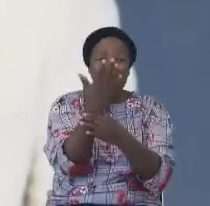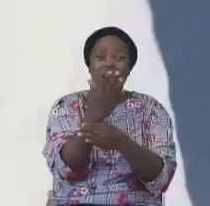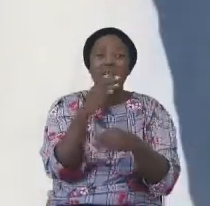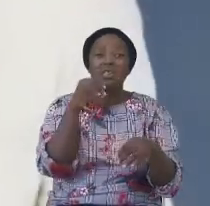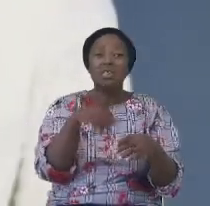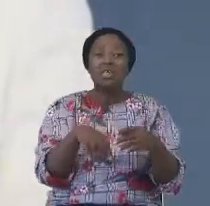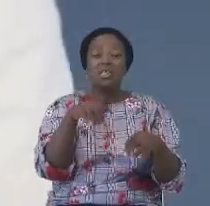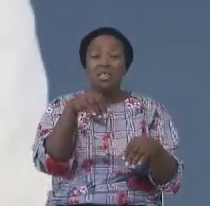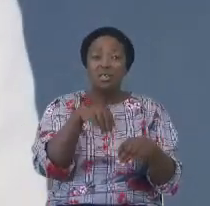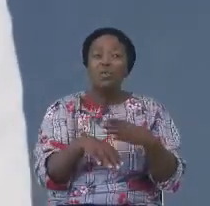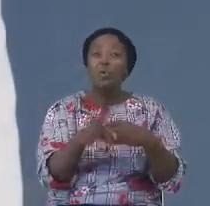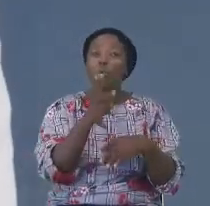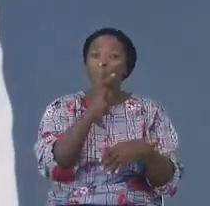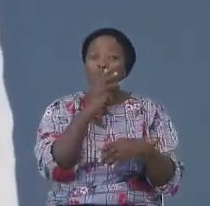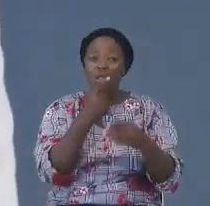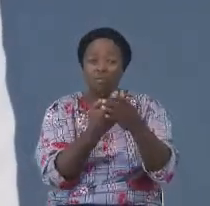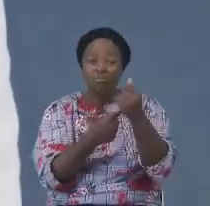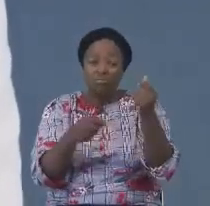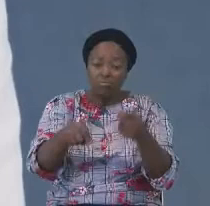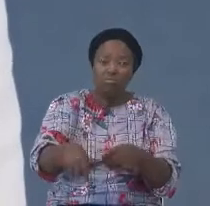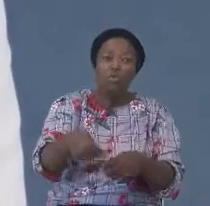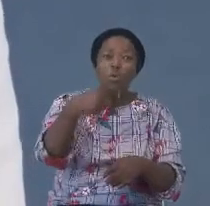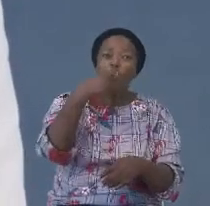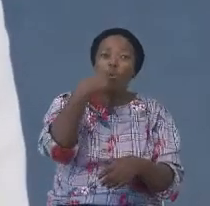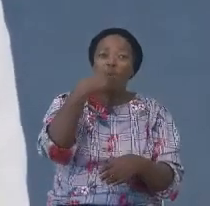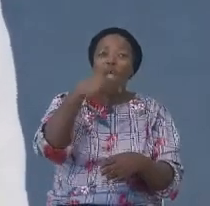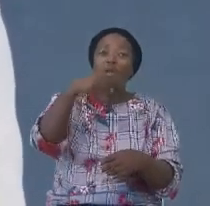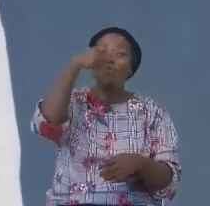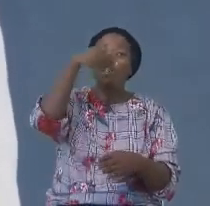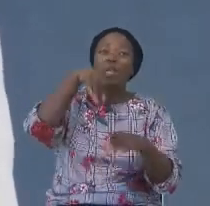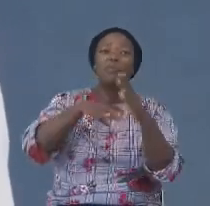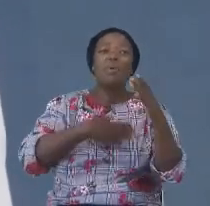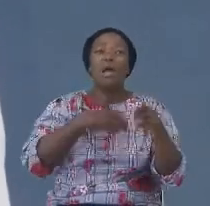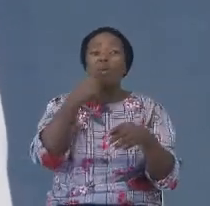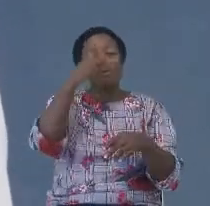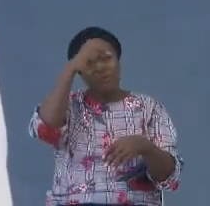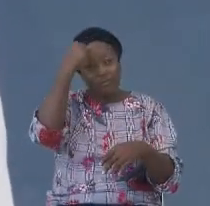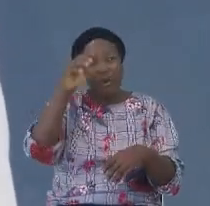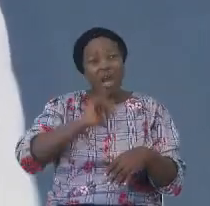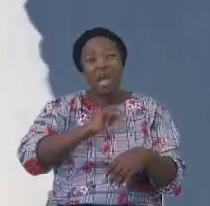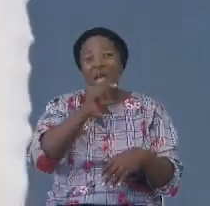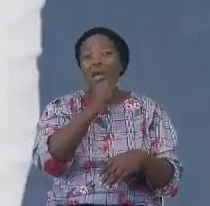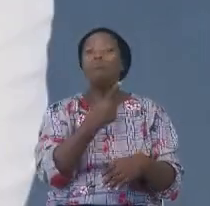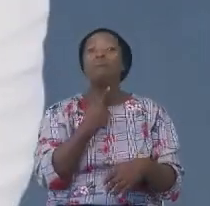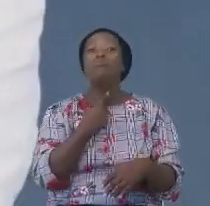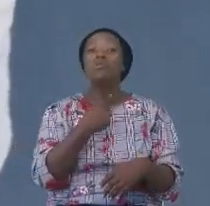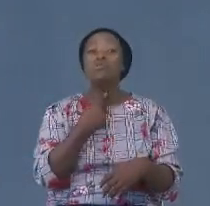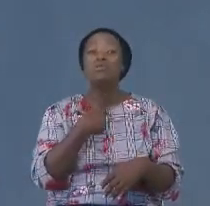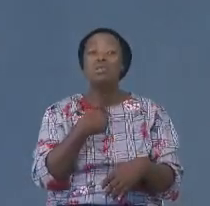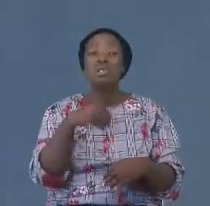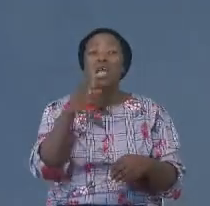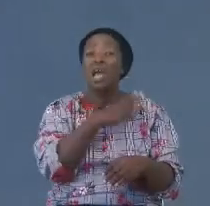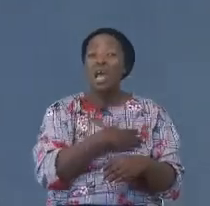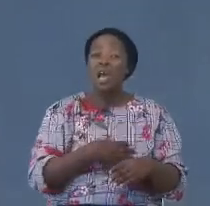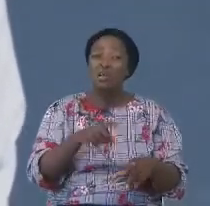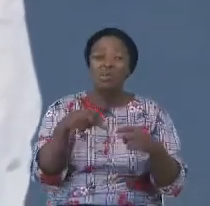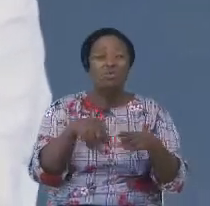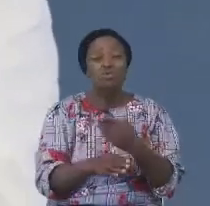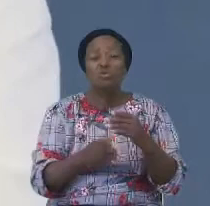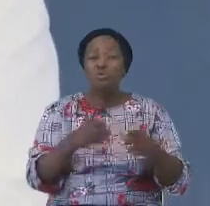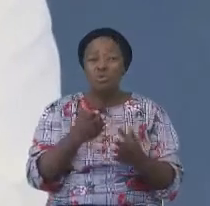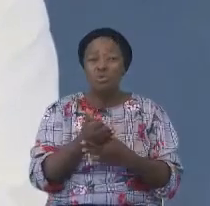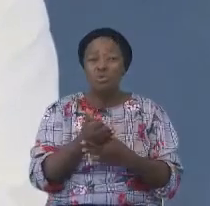in water and bring me a drop of water, for I am tormented